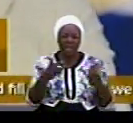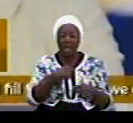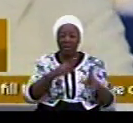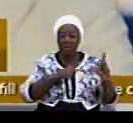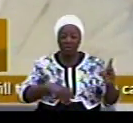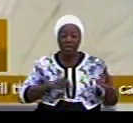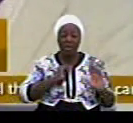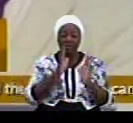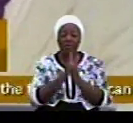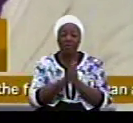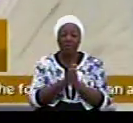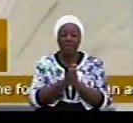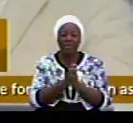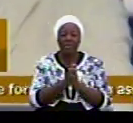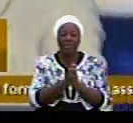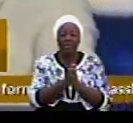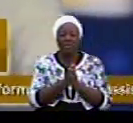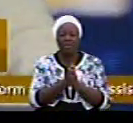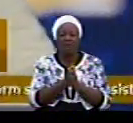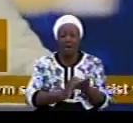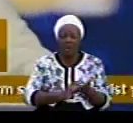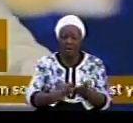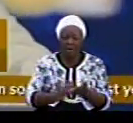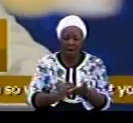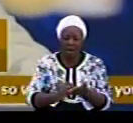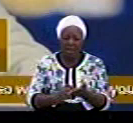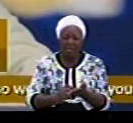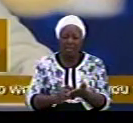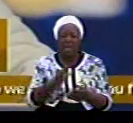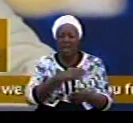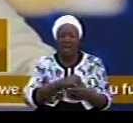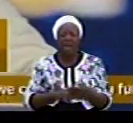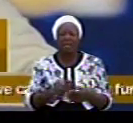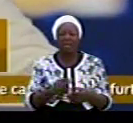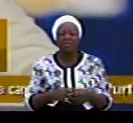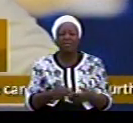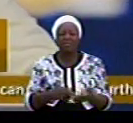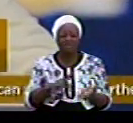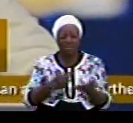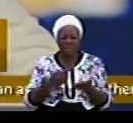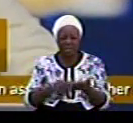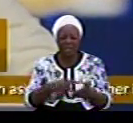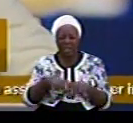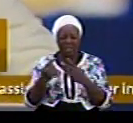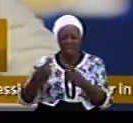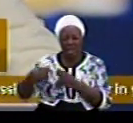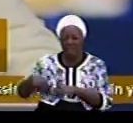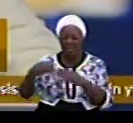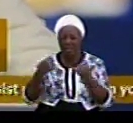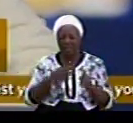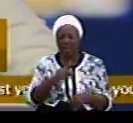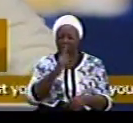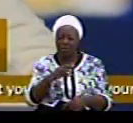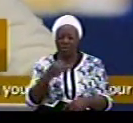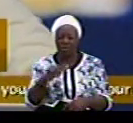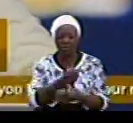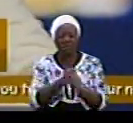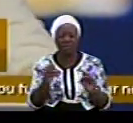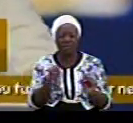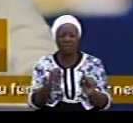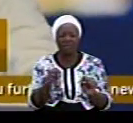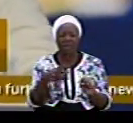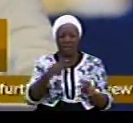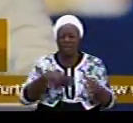pray, register in their hearts now the assurance of salvation, the